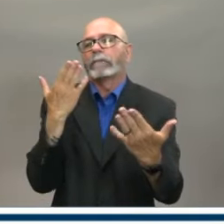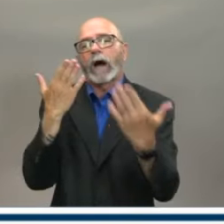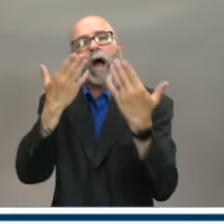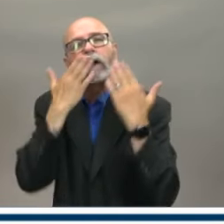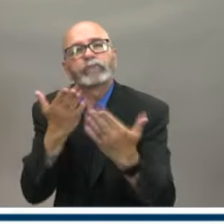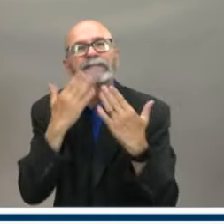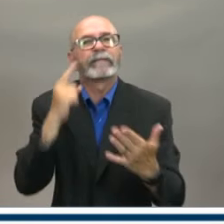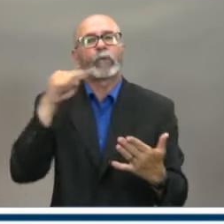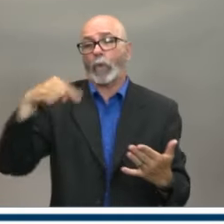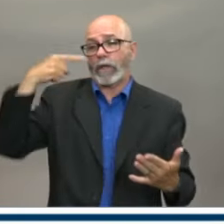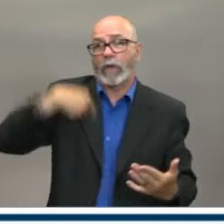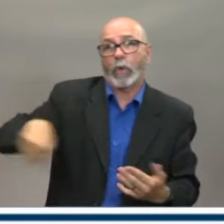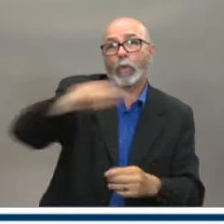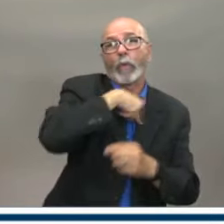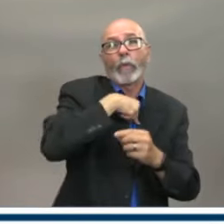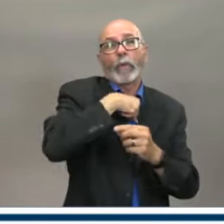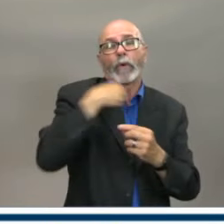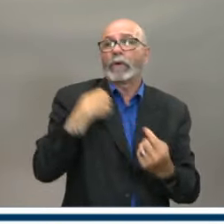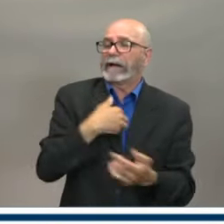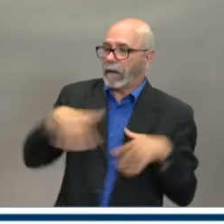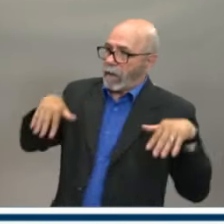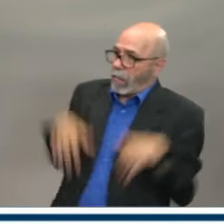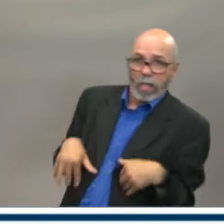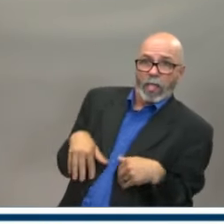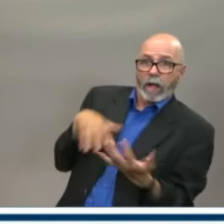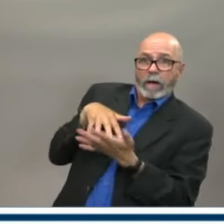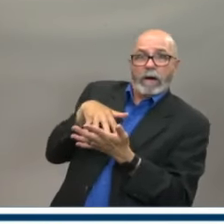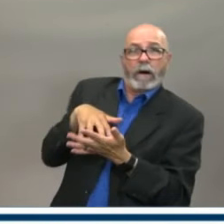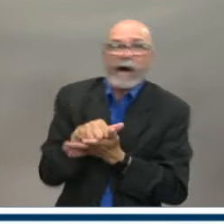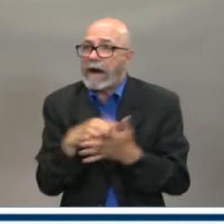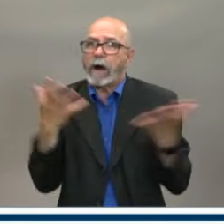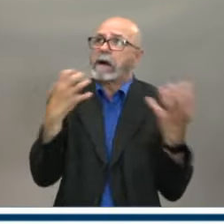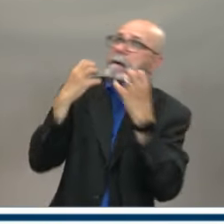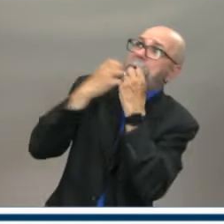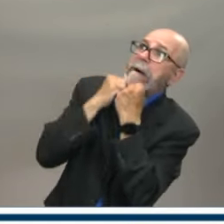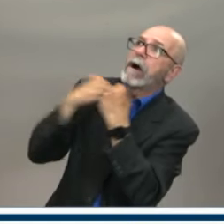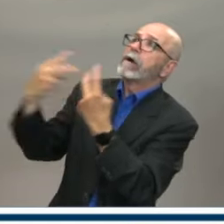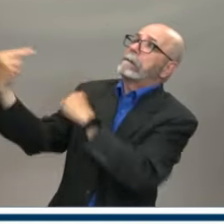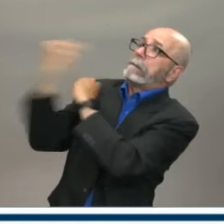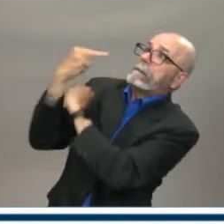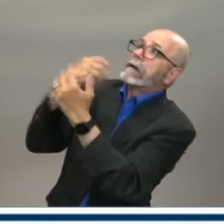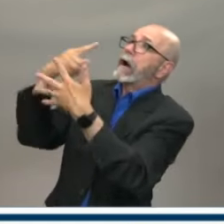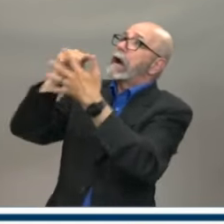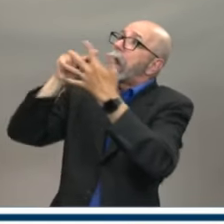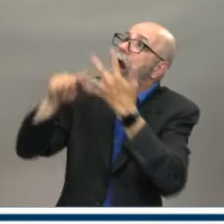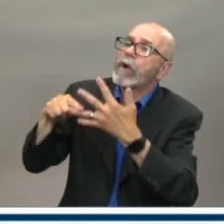standing in front of someone who cares and loves us and wants to support us and lessen the anxiety that we feel.